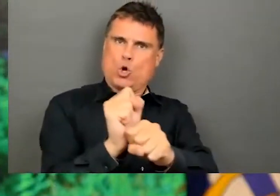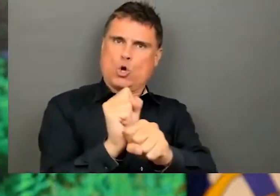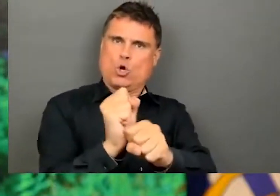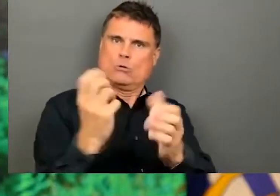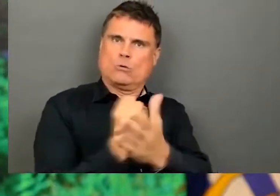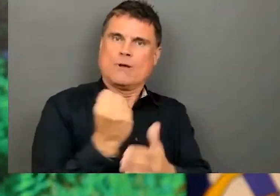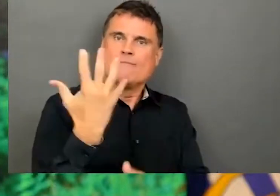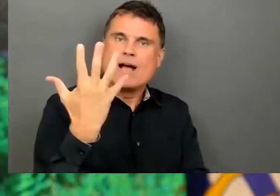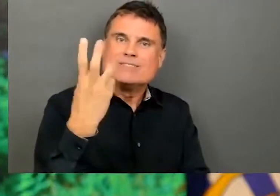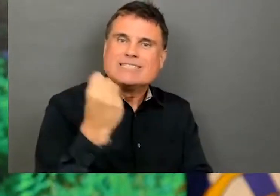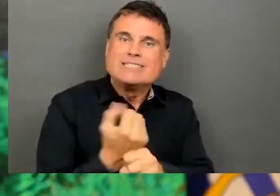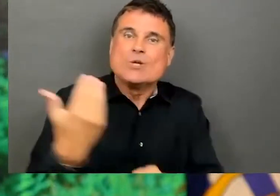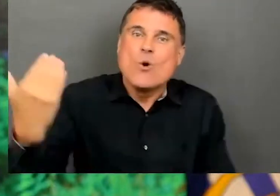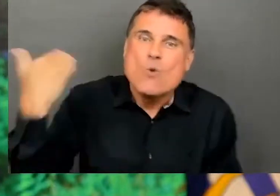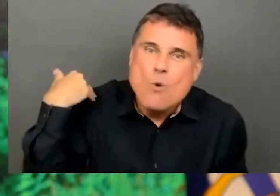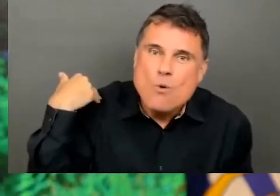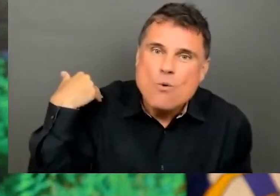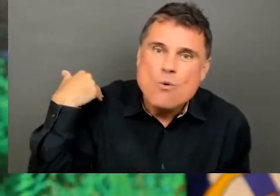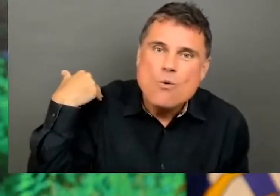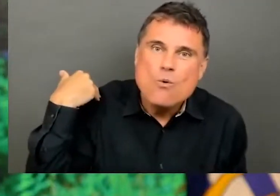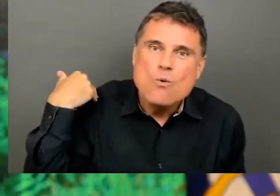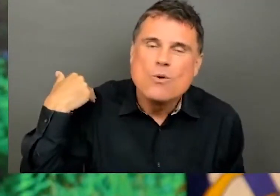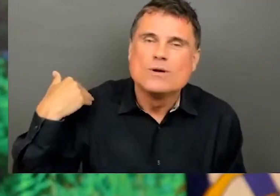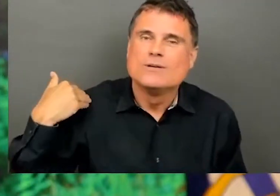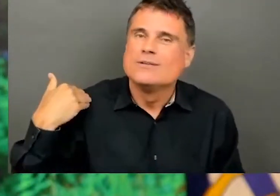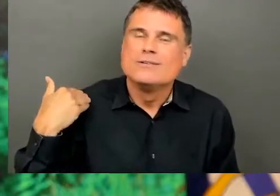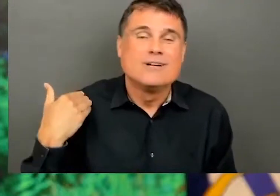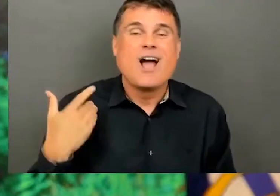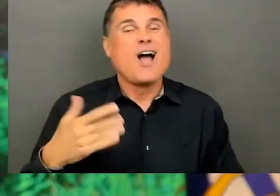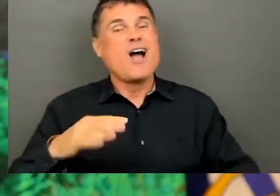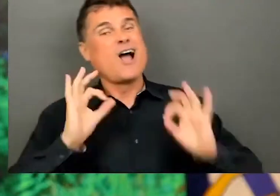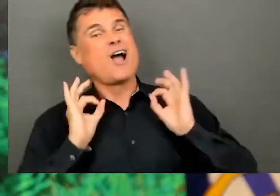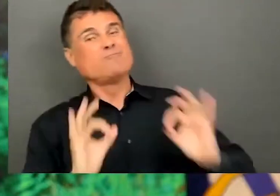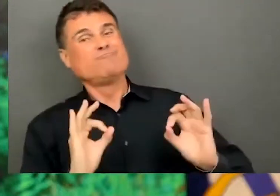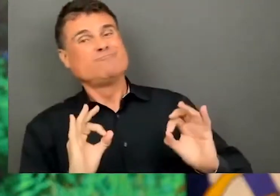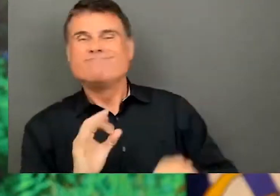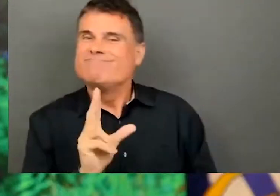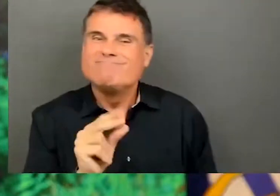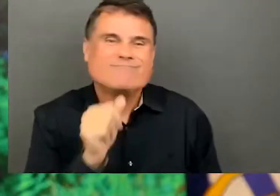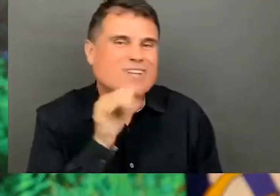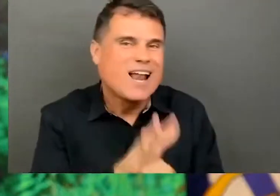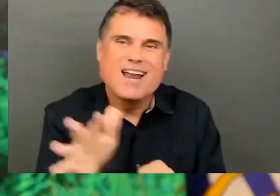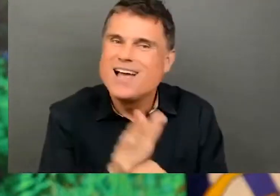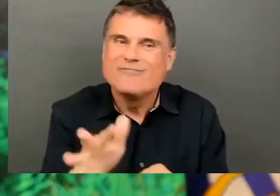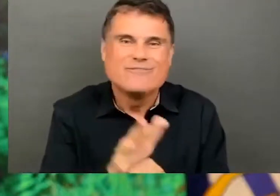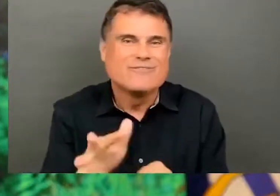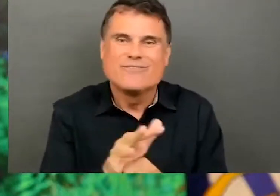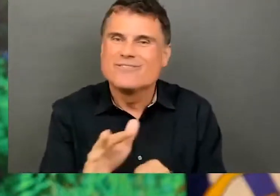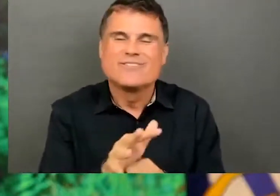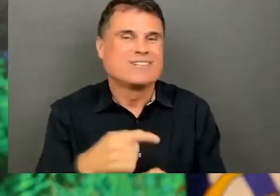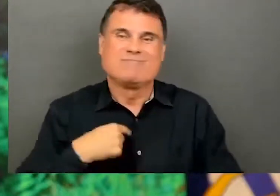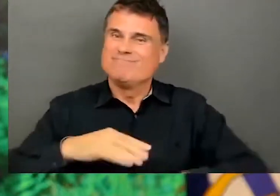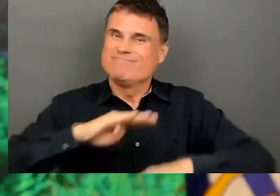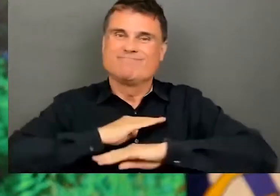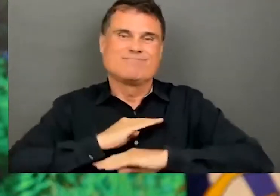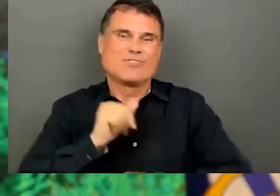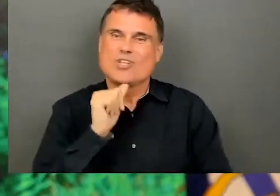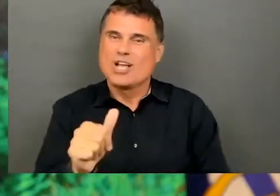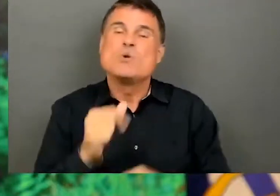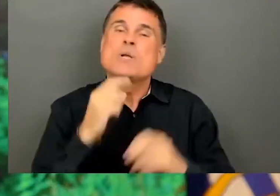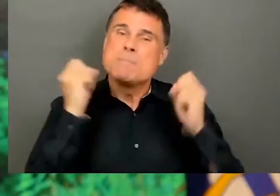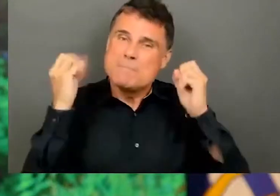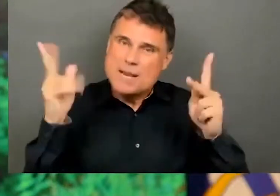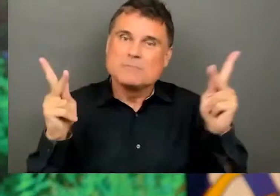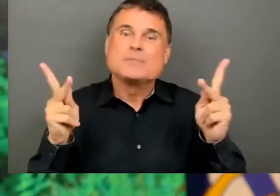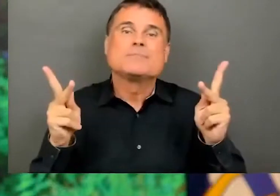losses, the sons and daughters, mothers, fathers, brothers, sisters,